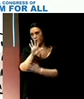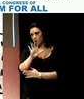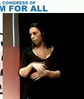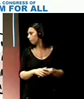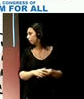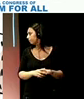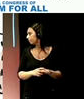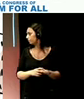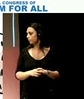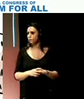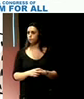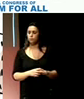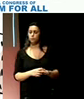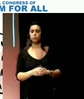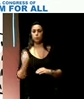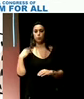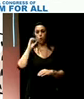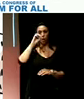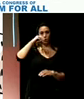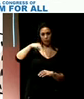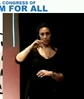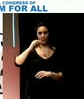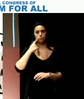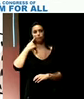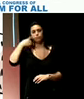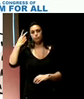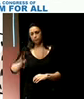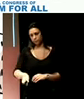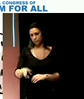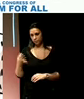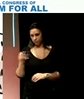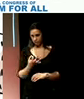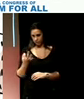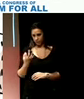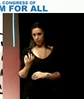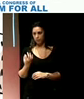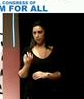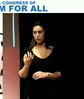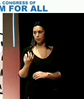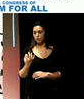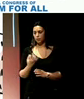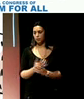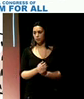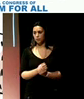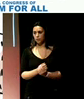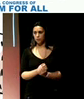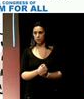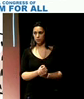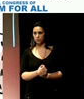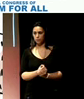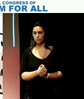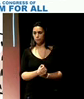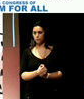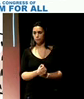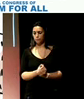recognized that owing to the environment encountered, some people may suffer a